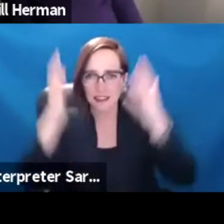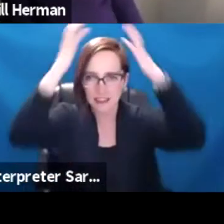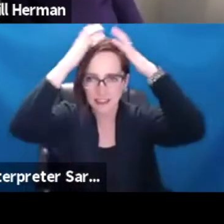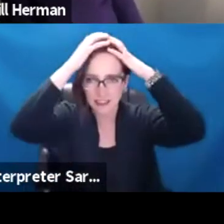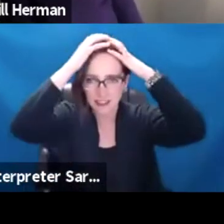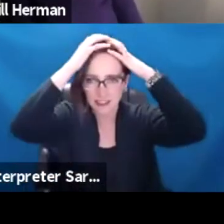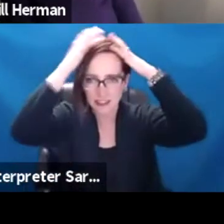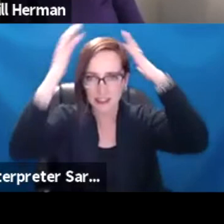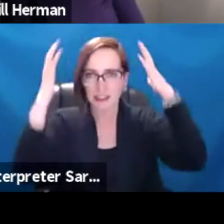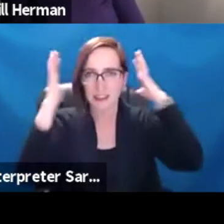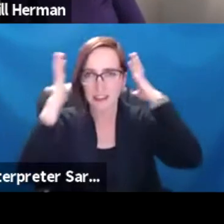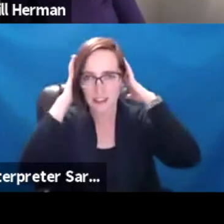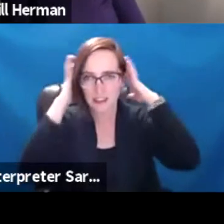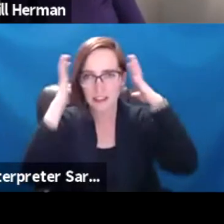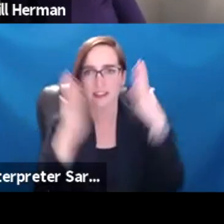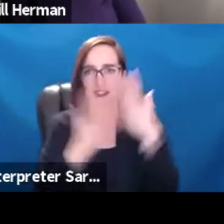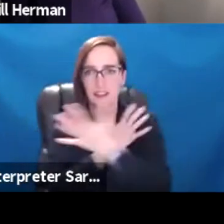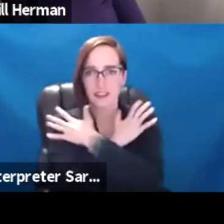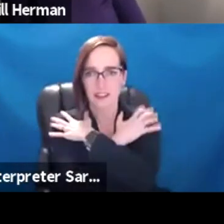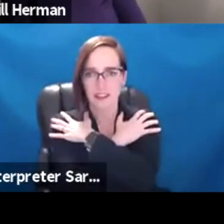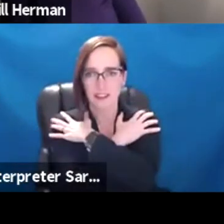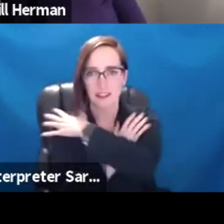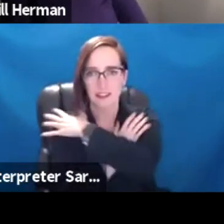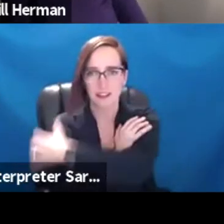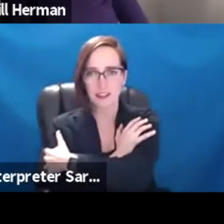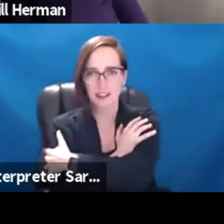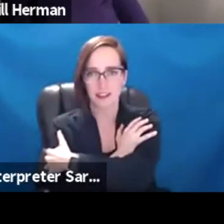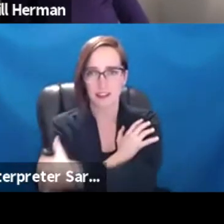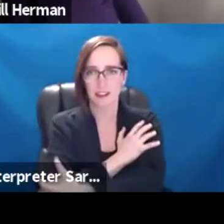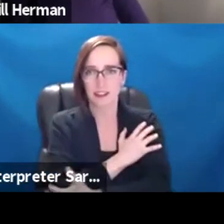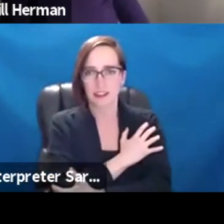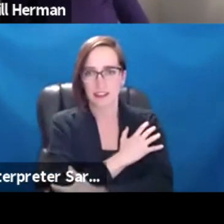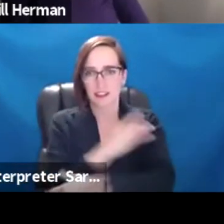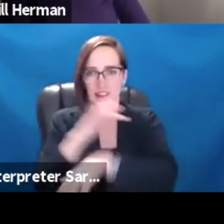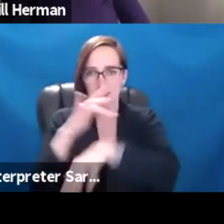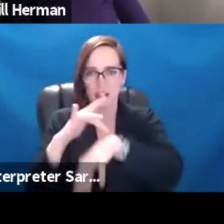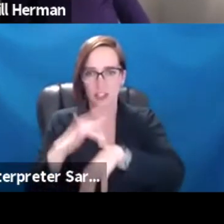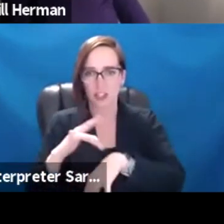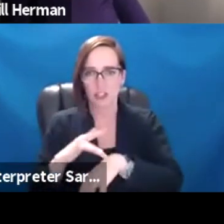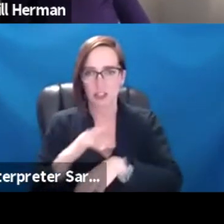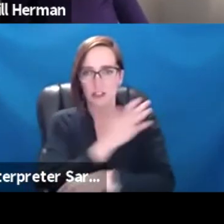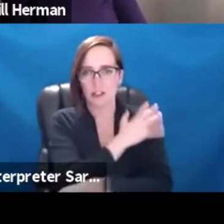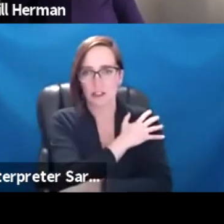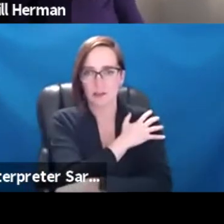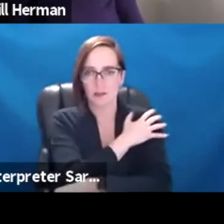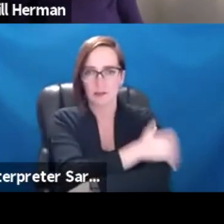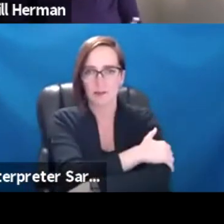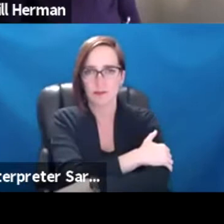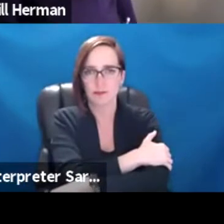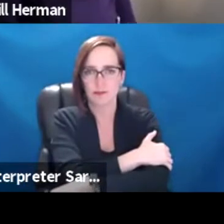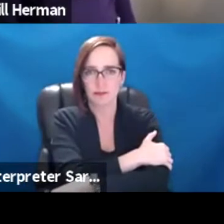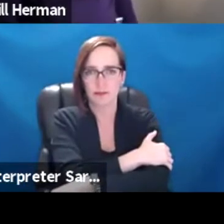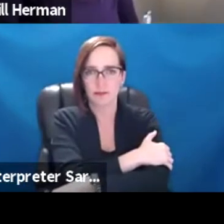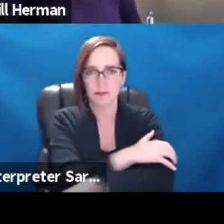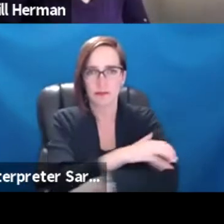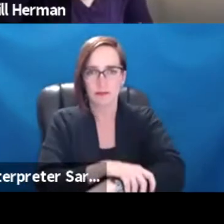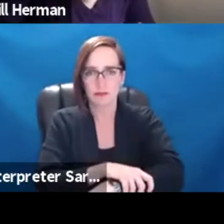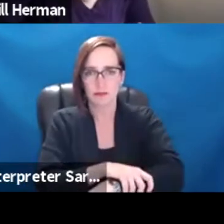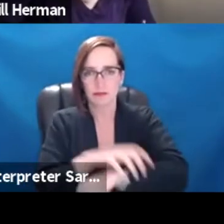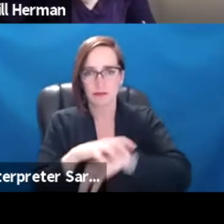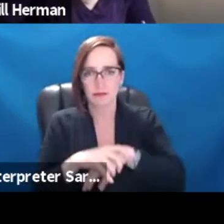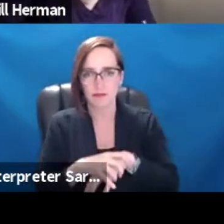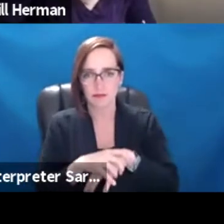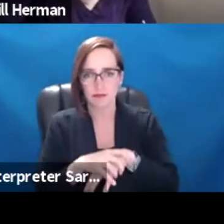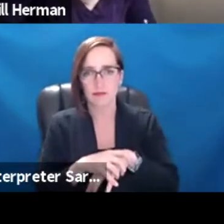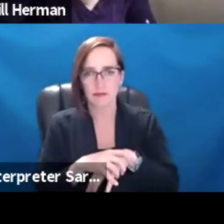place them warmly everywhere you can touch. To feel the warmth of your